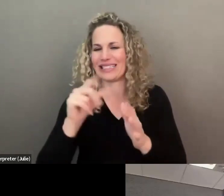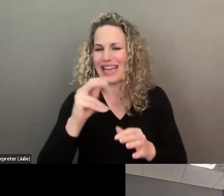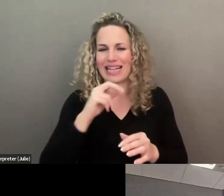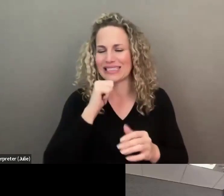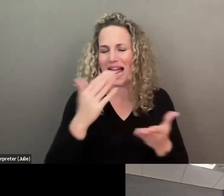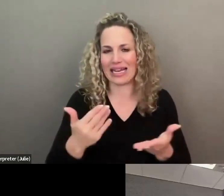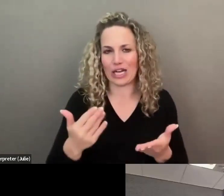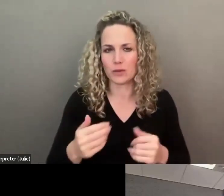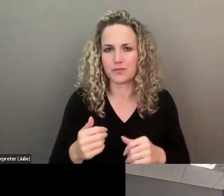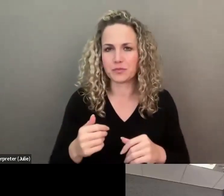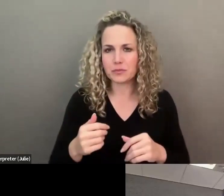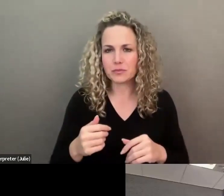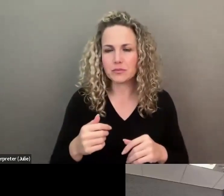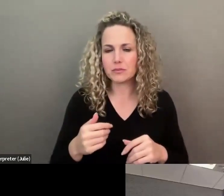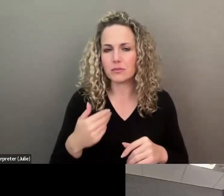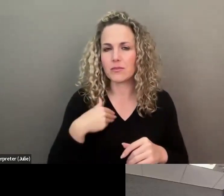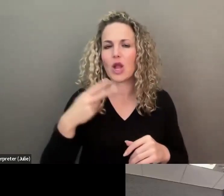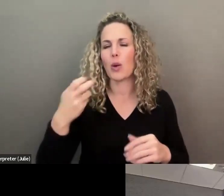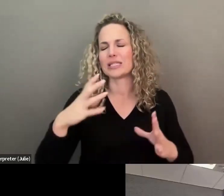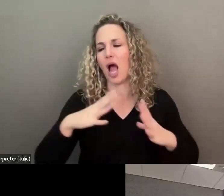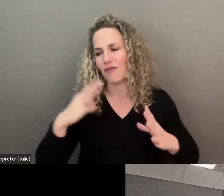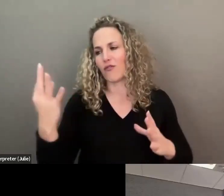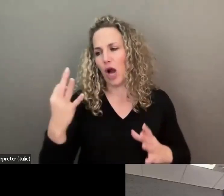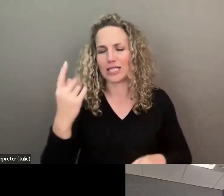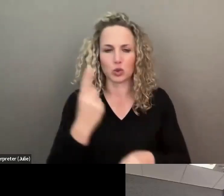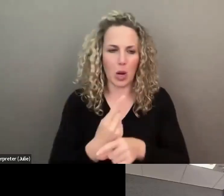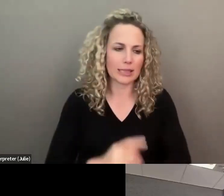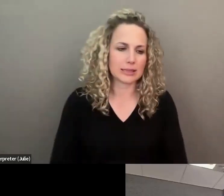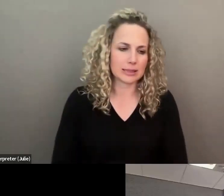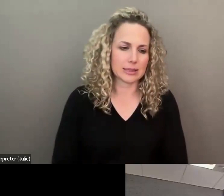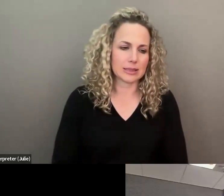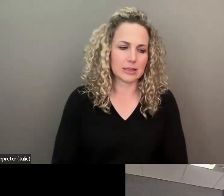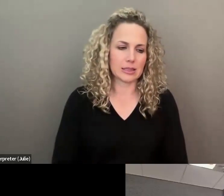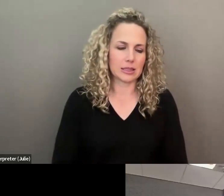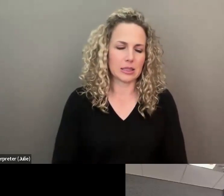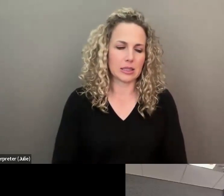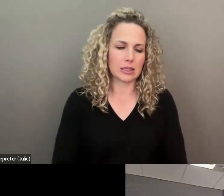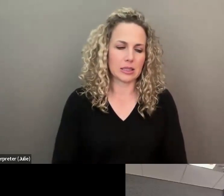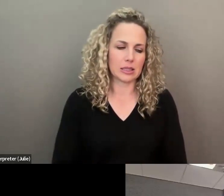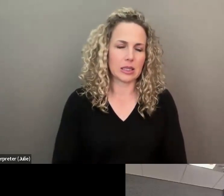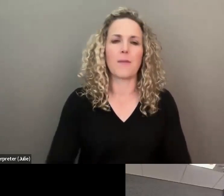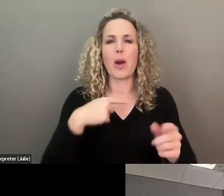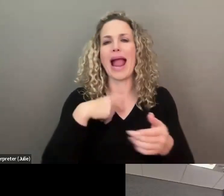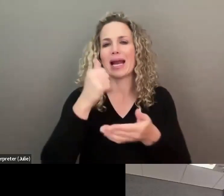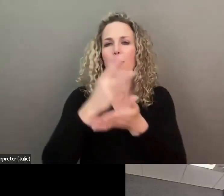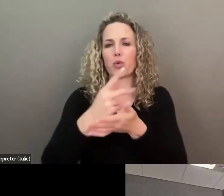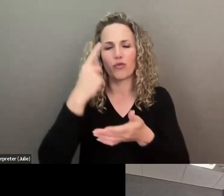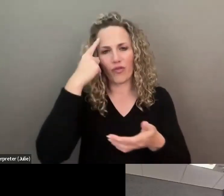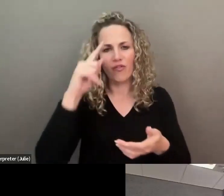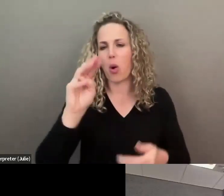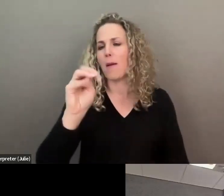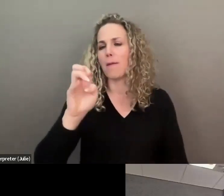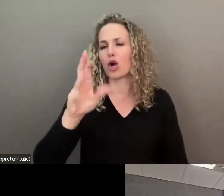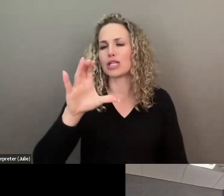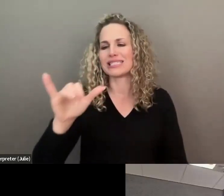have off Fridays, yes. But we also had a approval for the Mercy